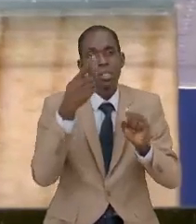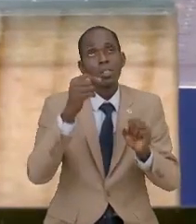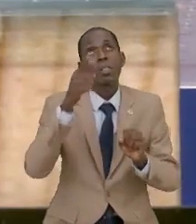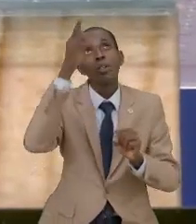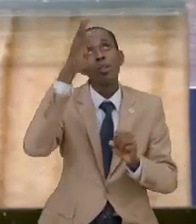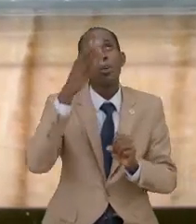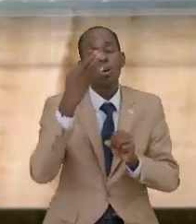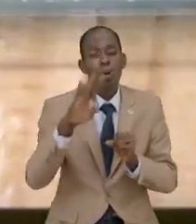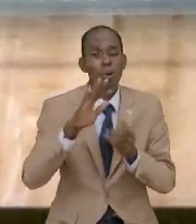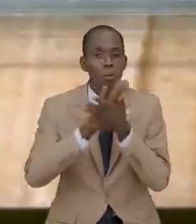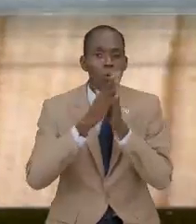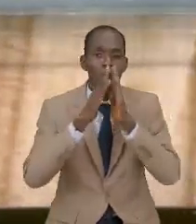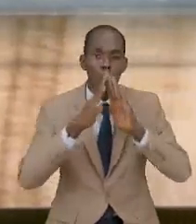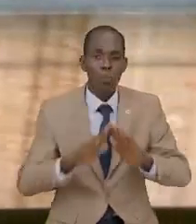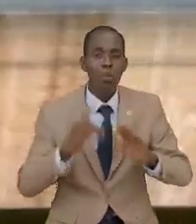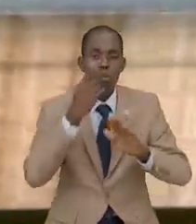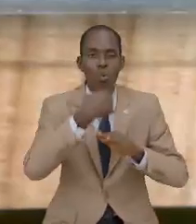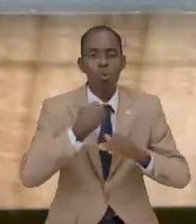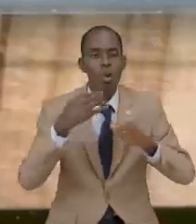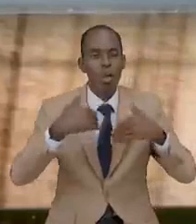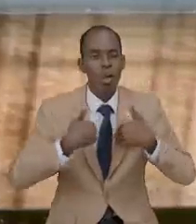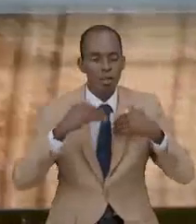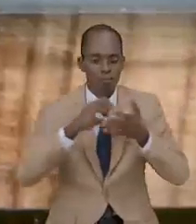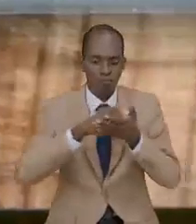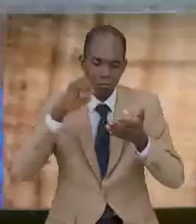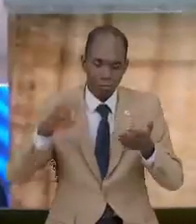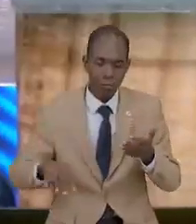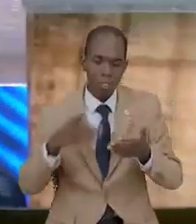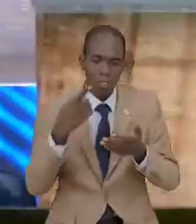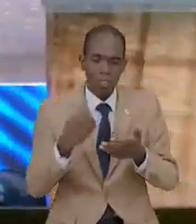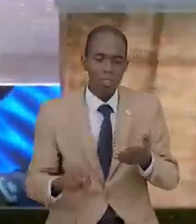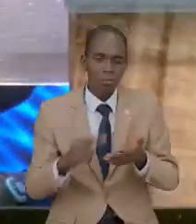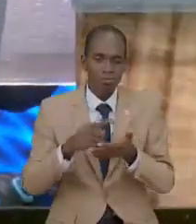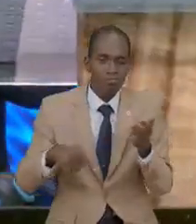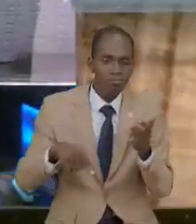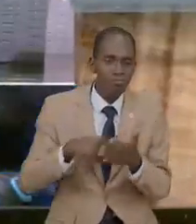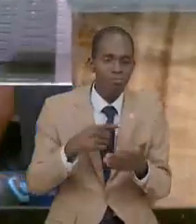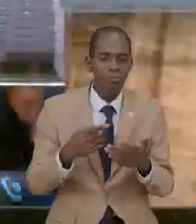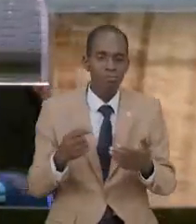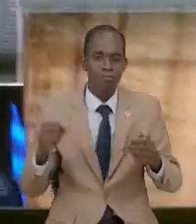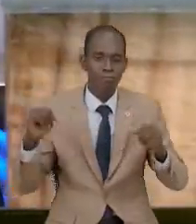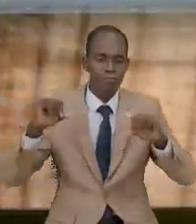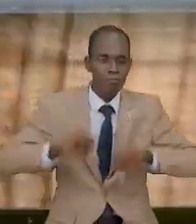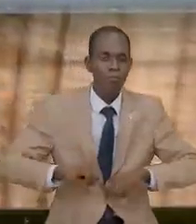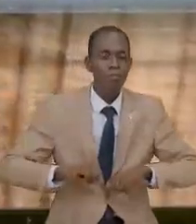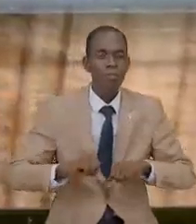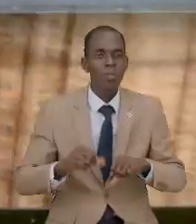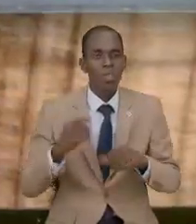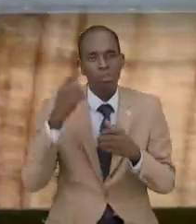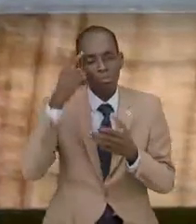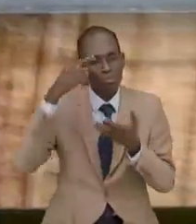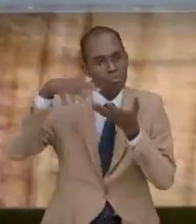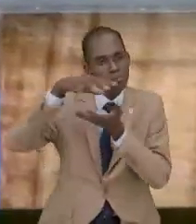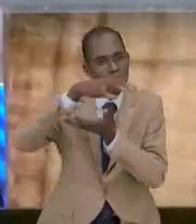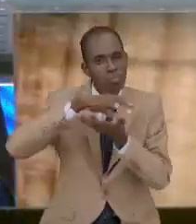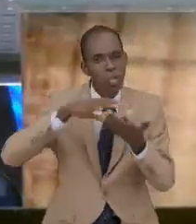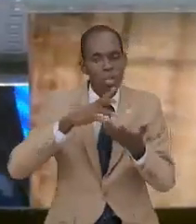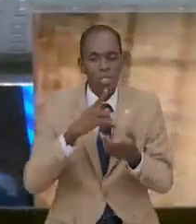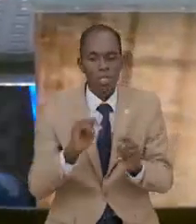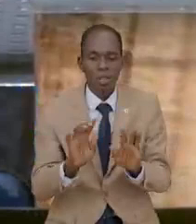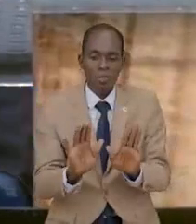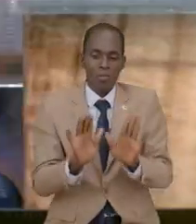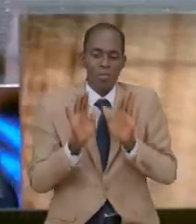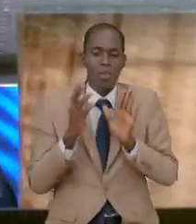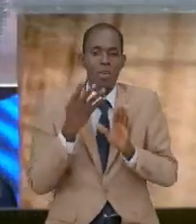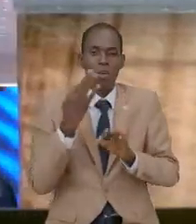peace who are taking away the condemnation and the guilt and the confusion and the fear of